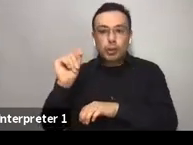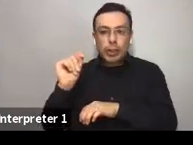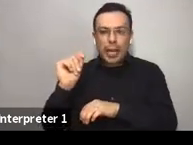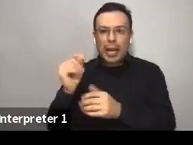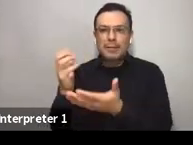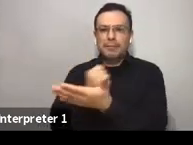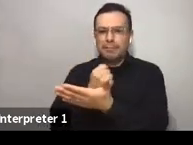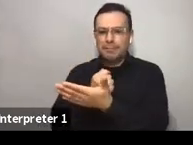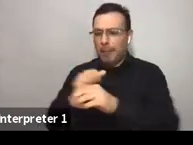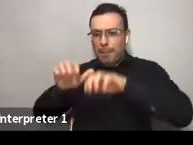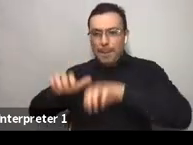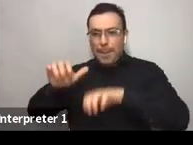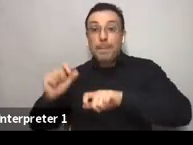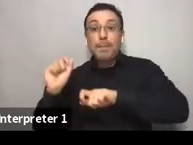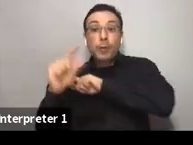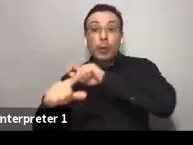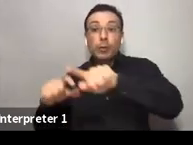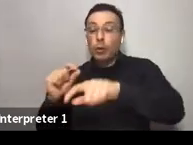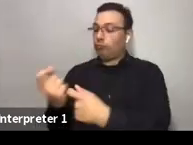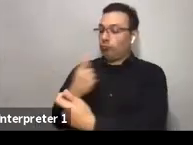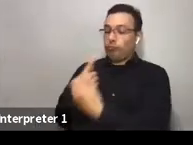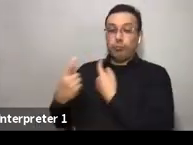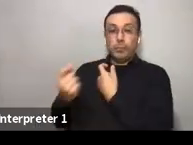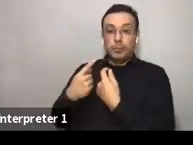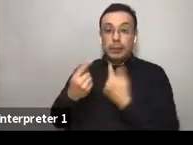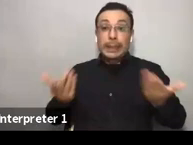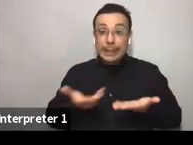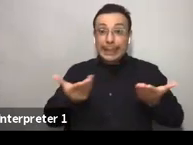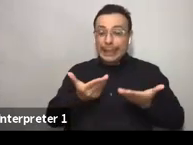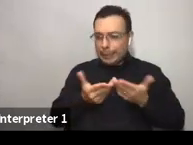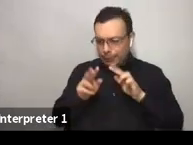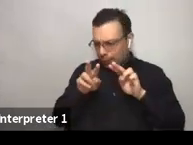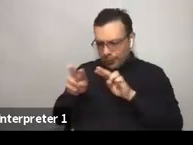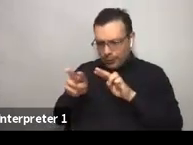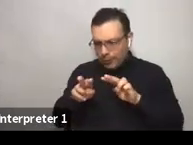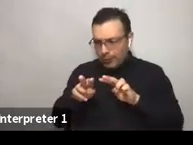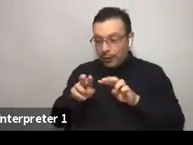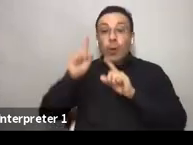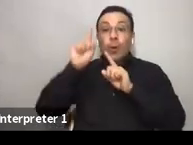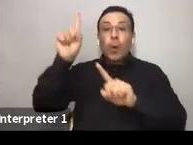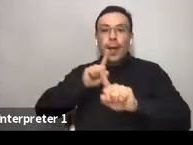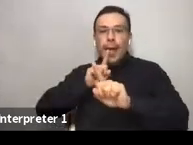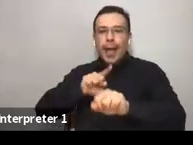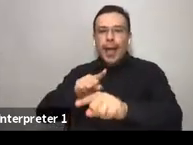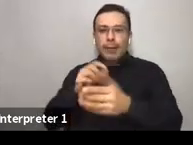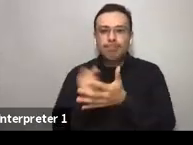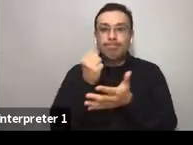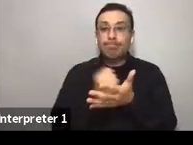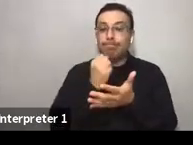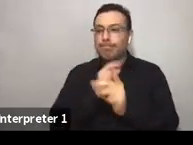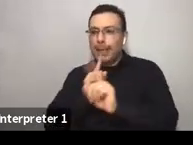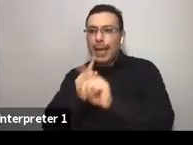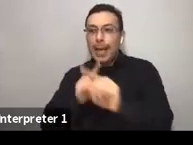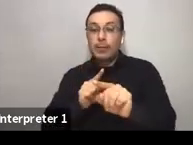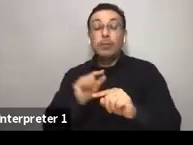presentations, and we will do our best to answer as many questions as we can as they come in, but we will also have